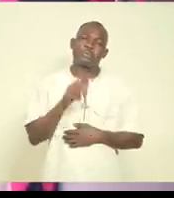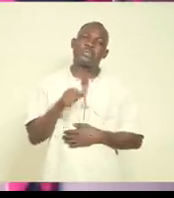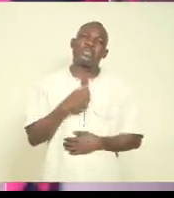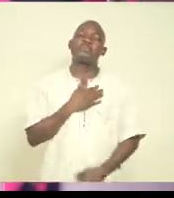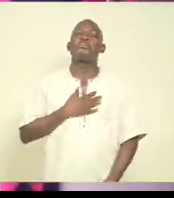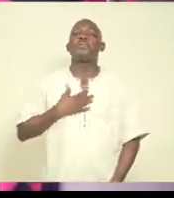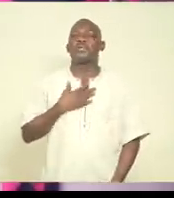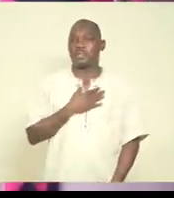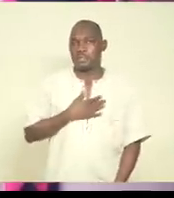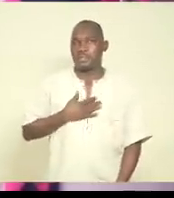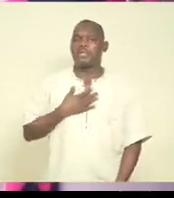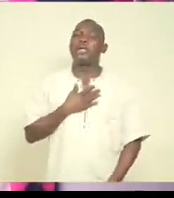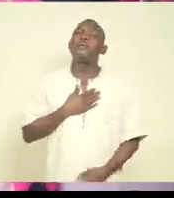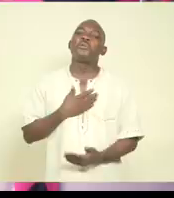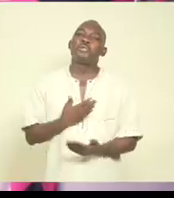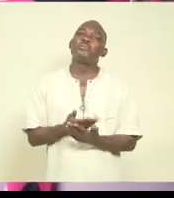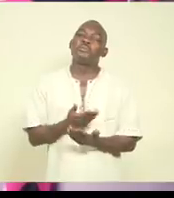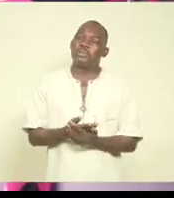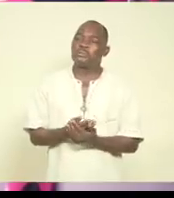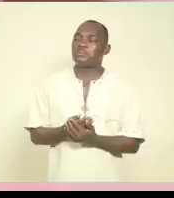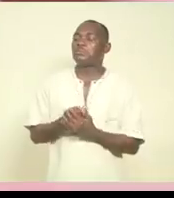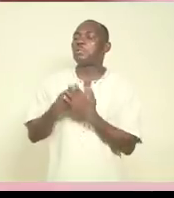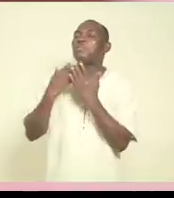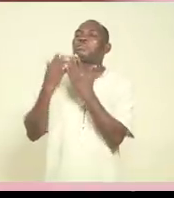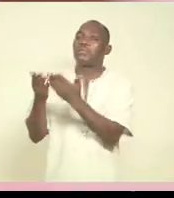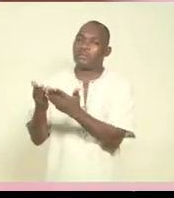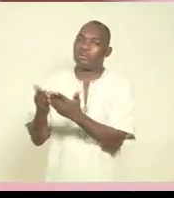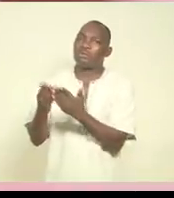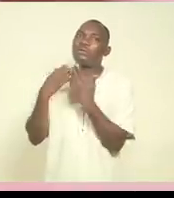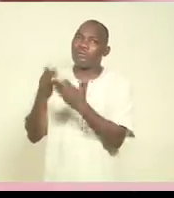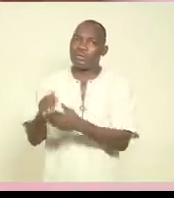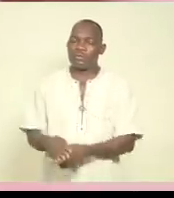We will do as you say. Thank you very much. Thank you.